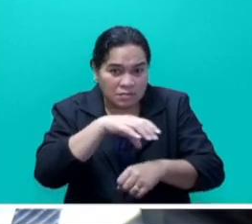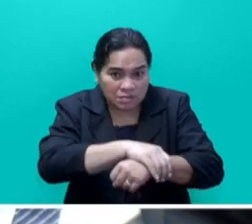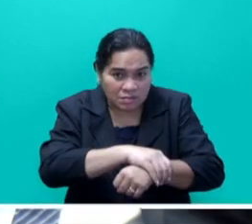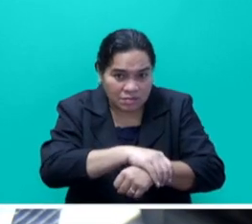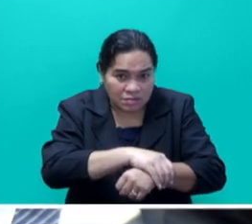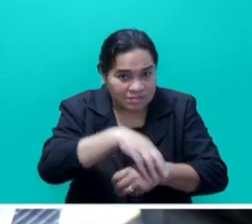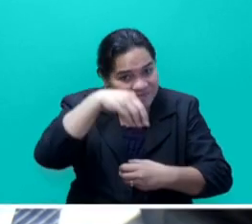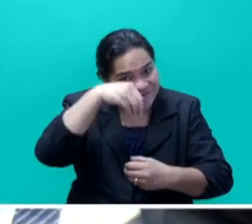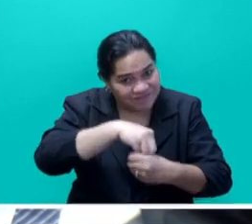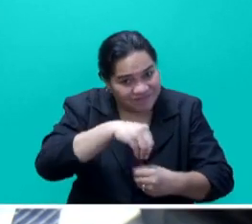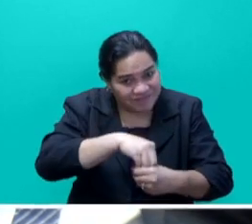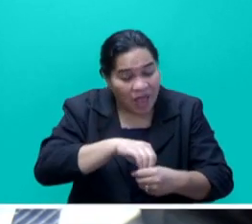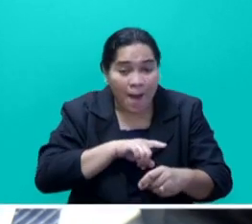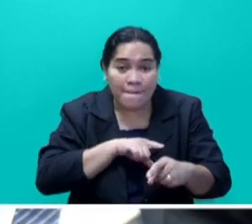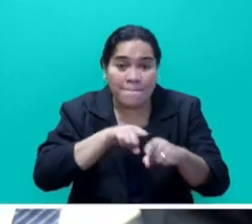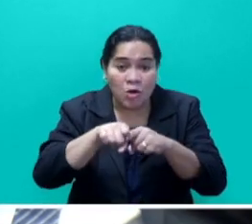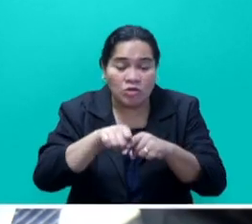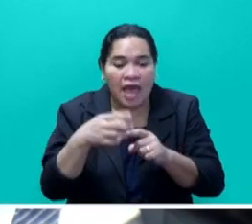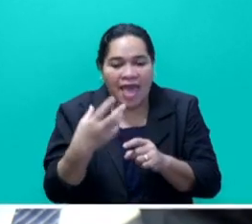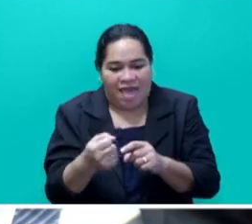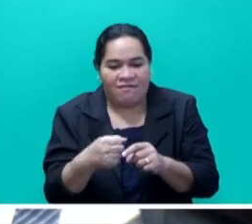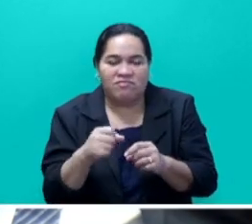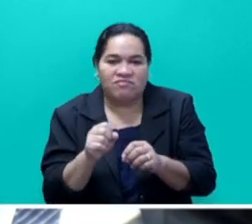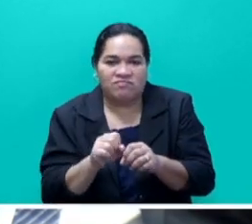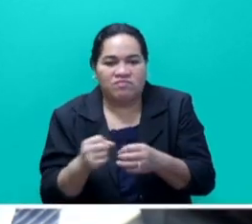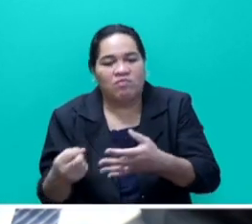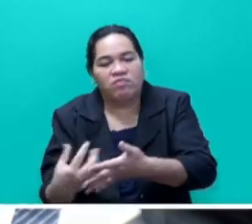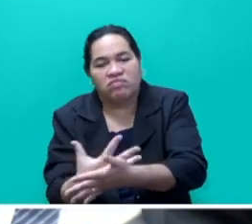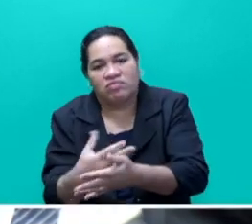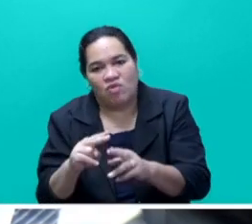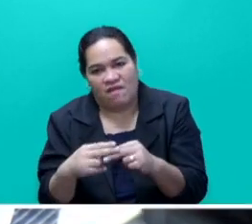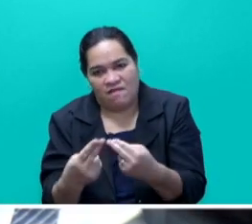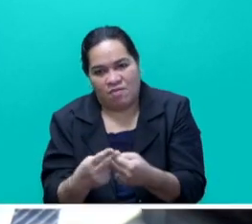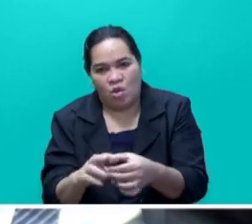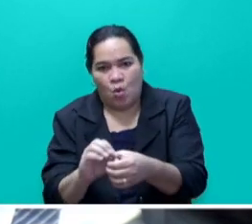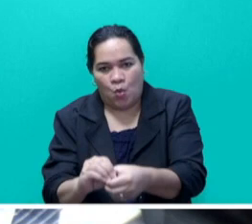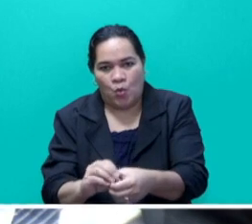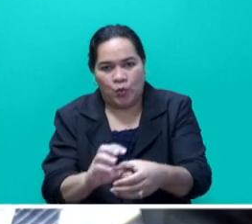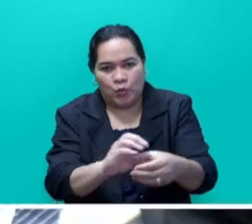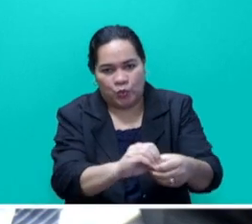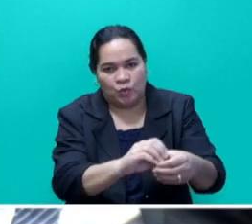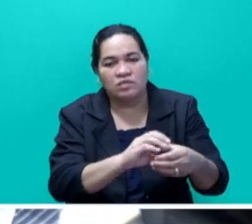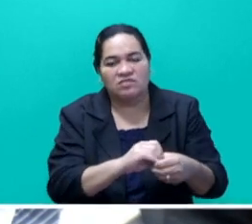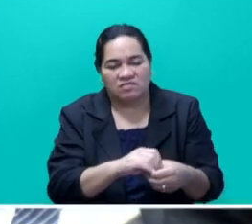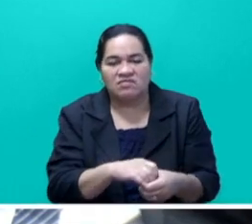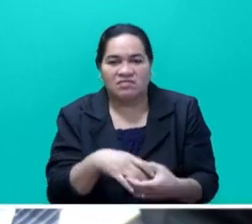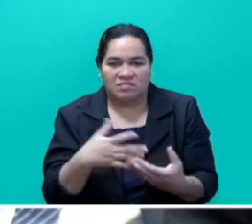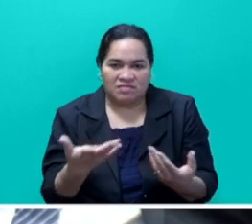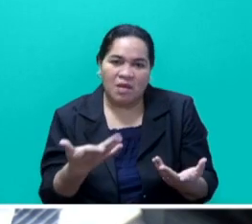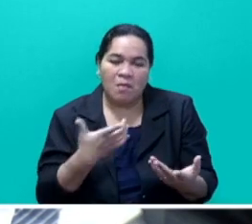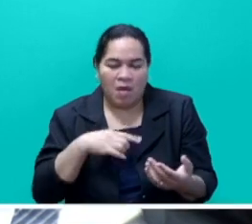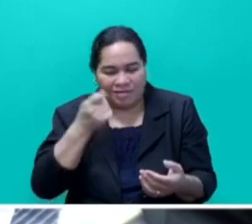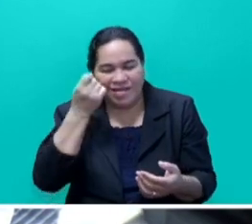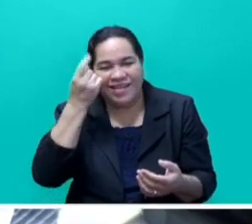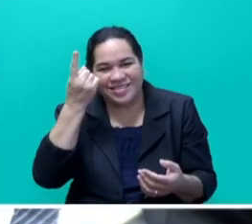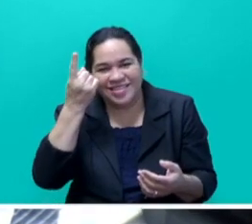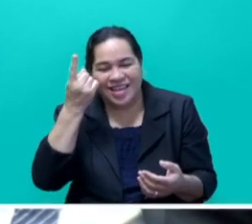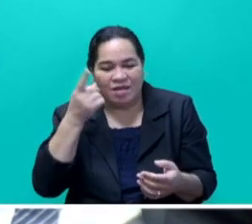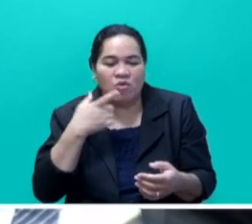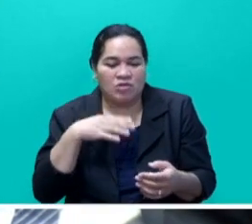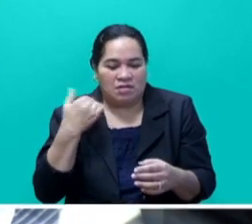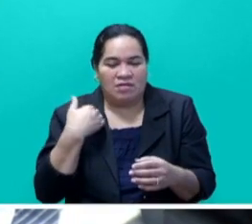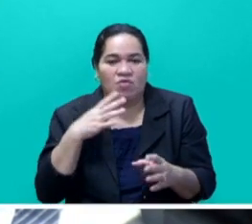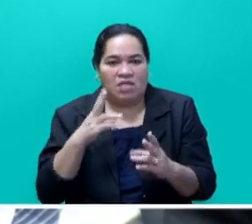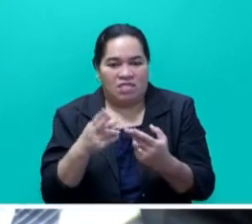them had their family members affected as well. And that's logical. And of course, I think it's